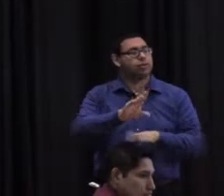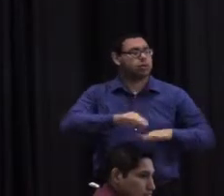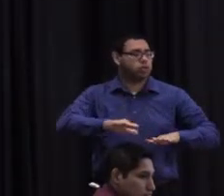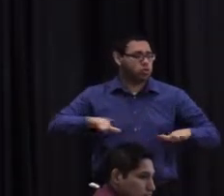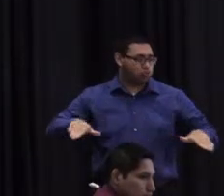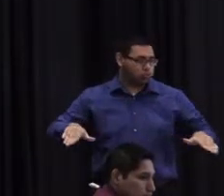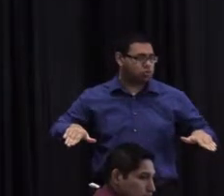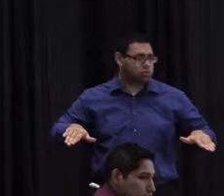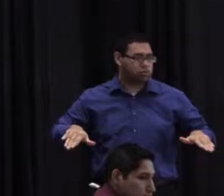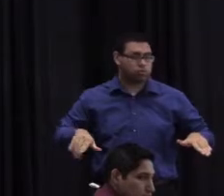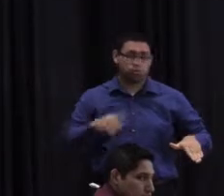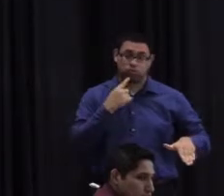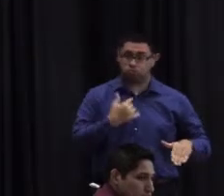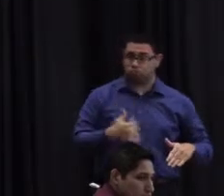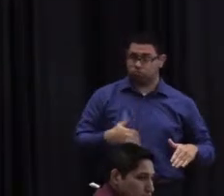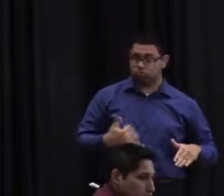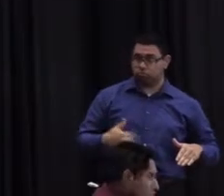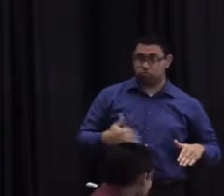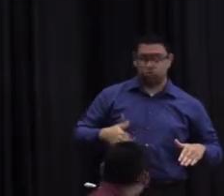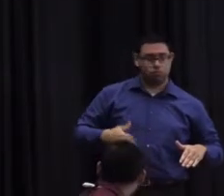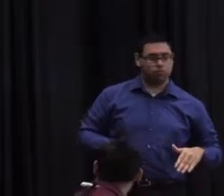children, which is wonderful.